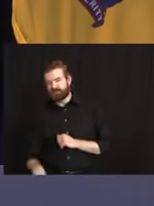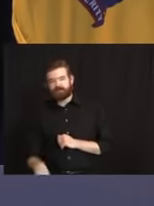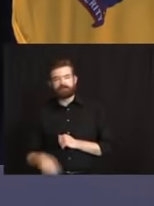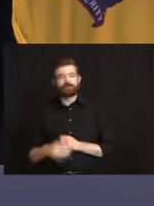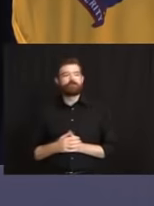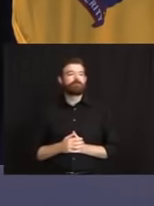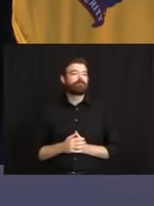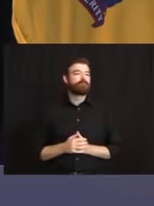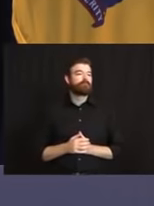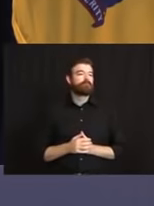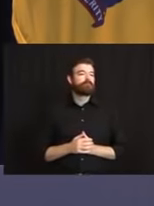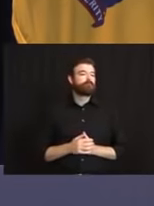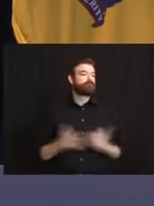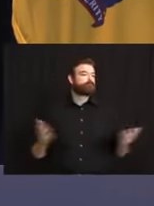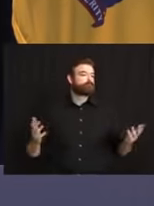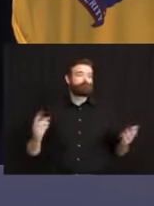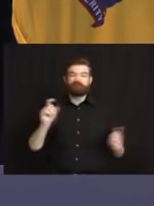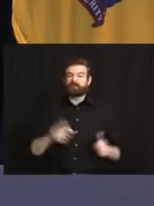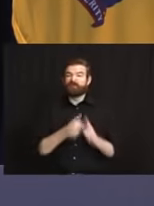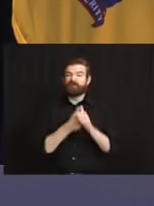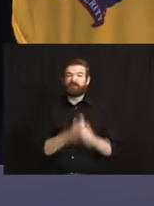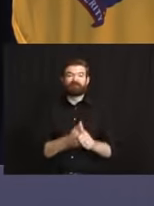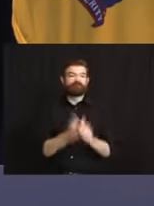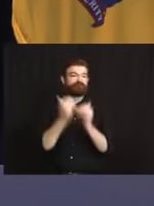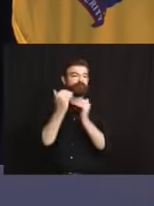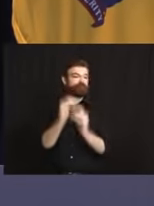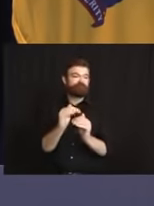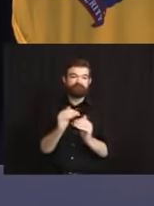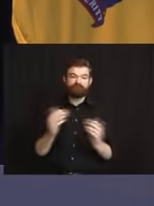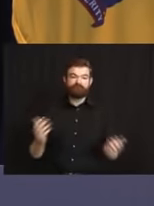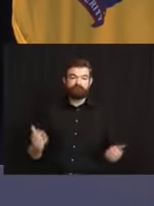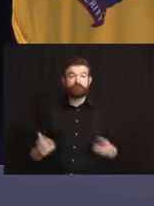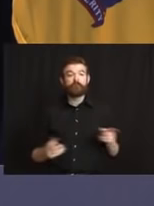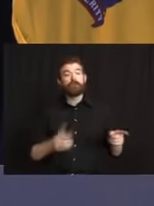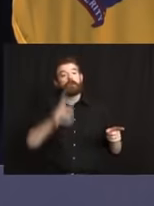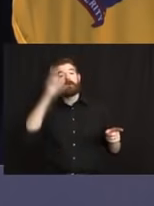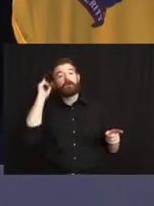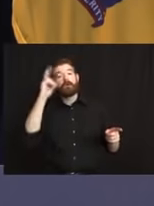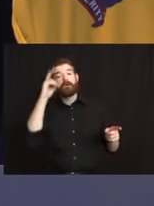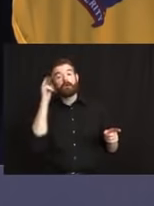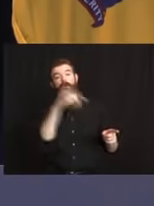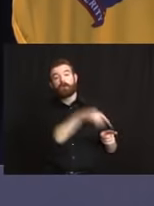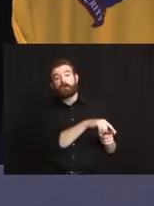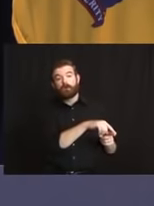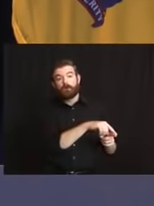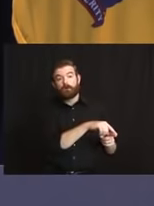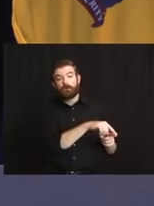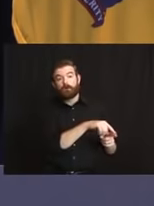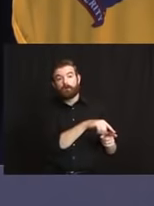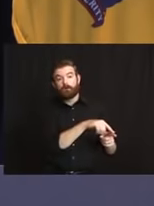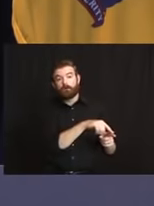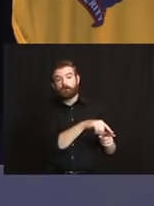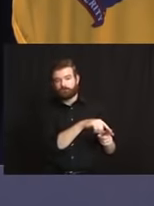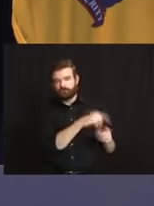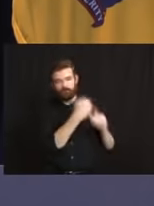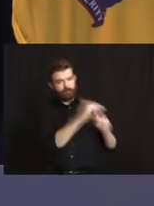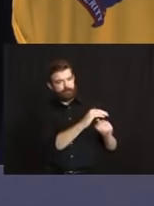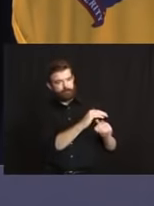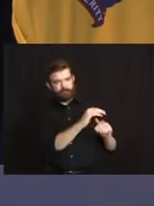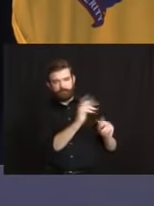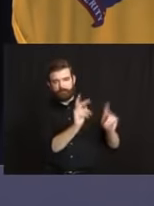now in hair salons and barbershops, et cetera, you got limited number of people, you